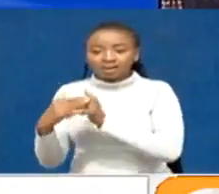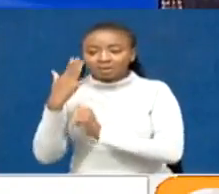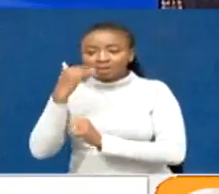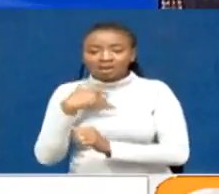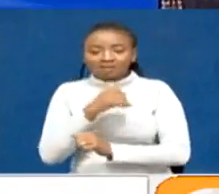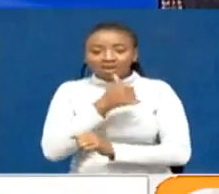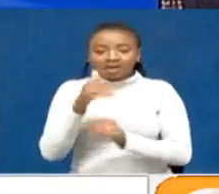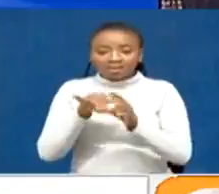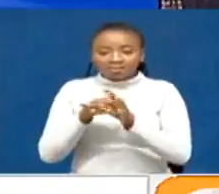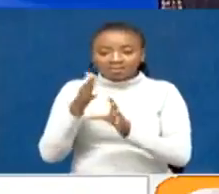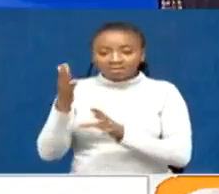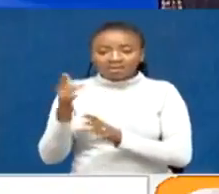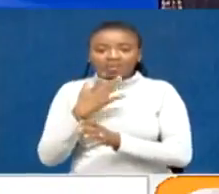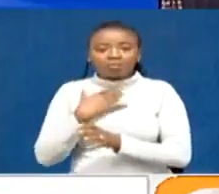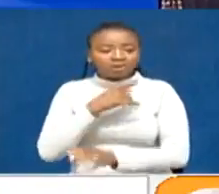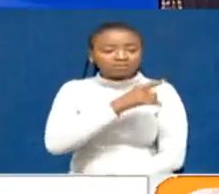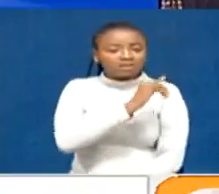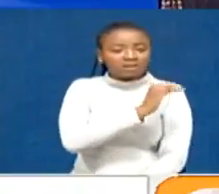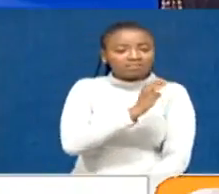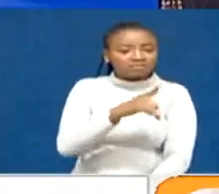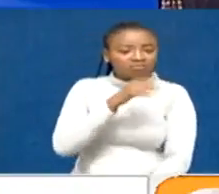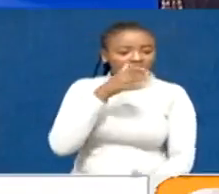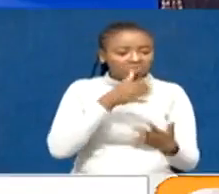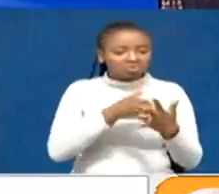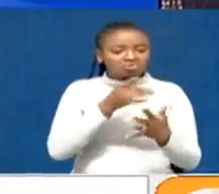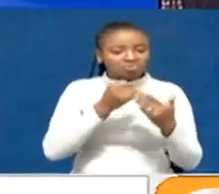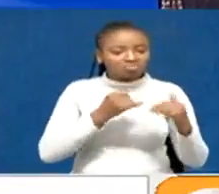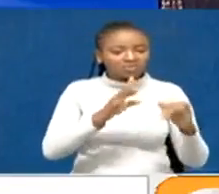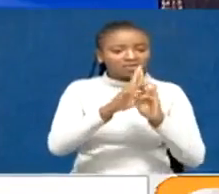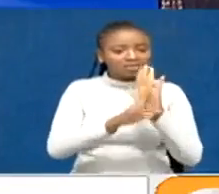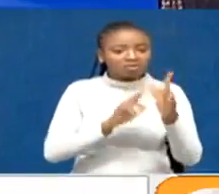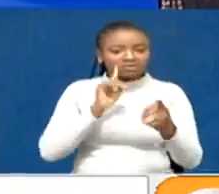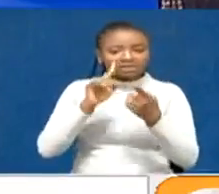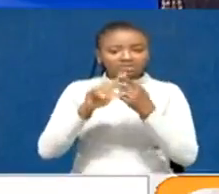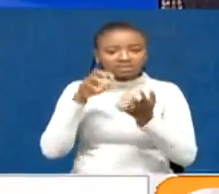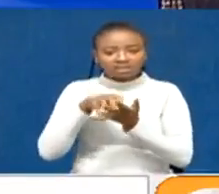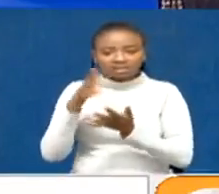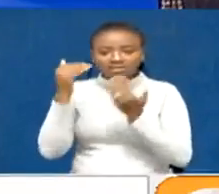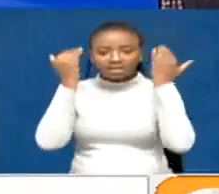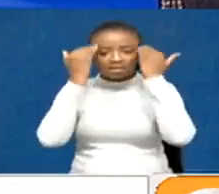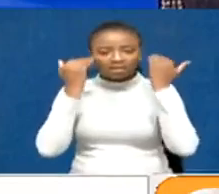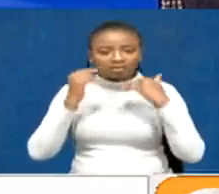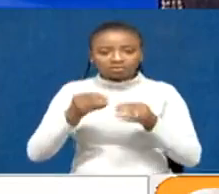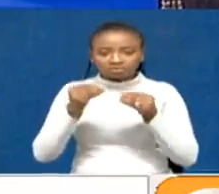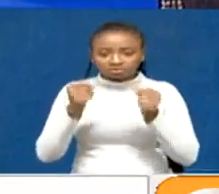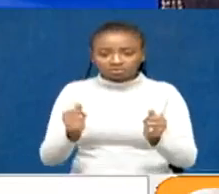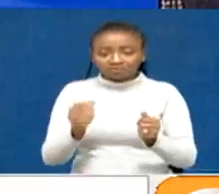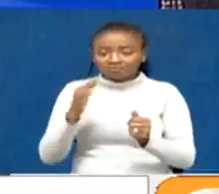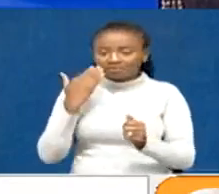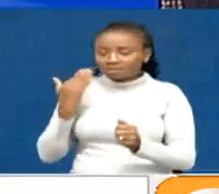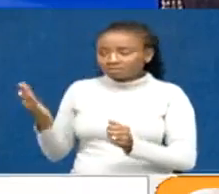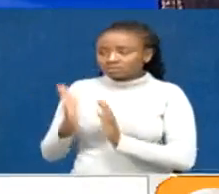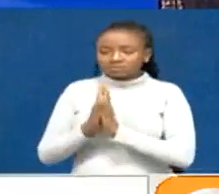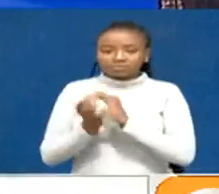court seeking to have the IEBC barred from enforcing the rules until the case is heard and determined. Chemitai